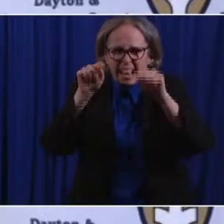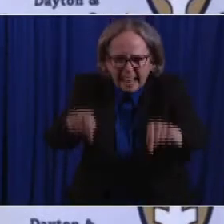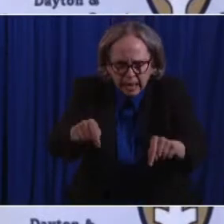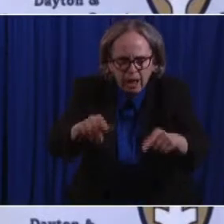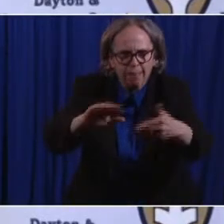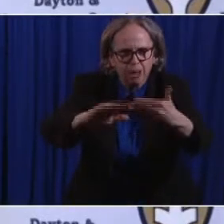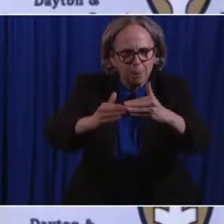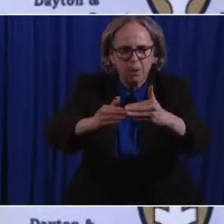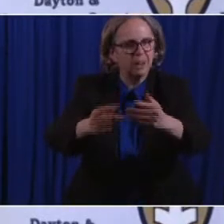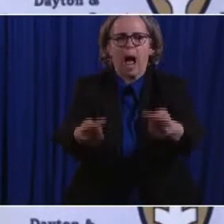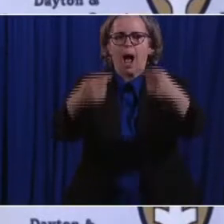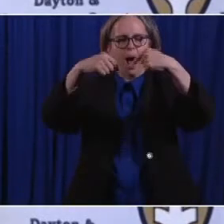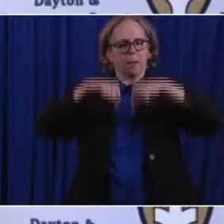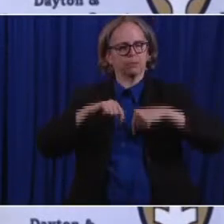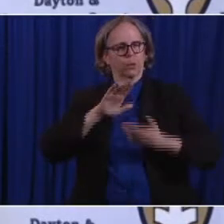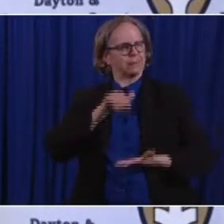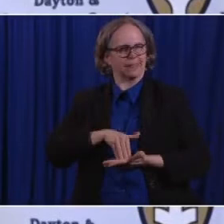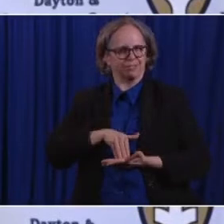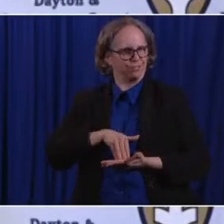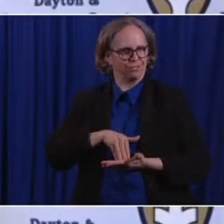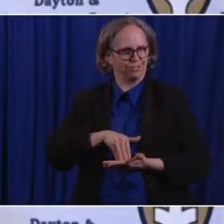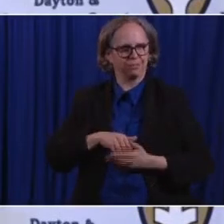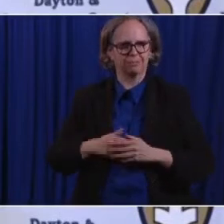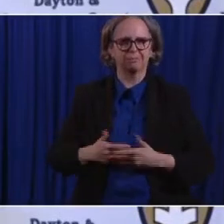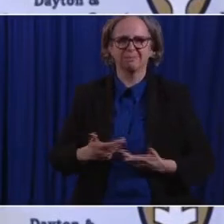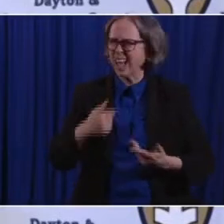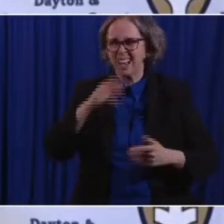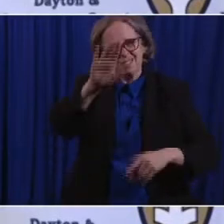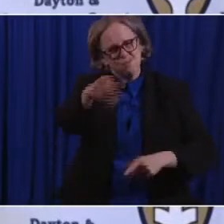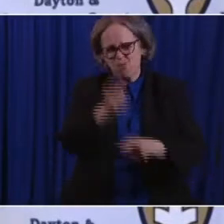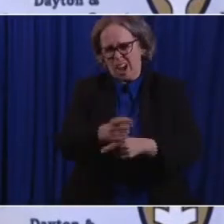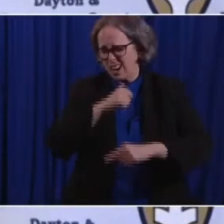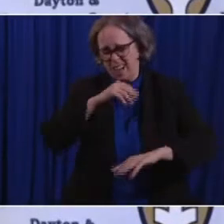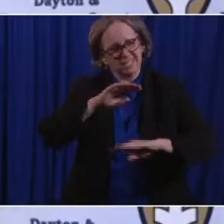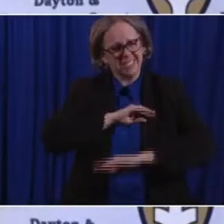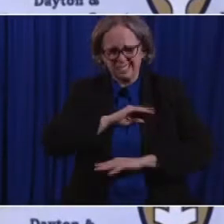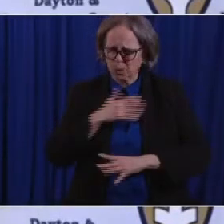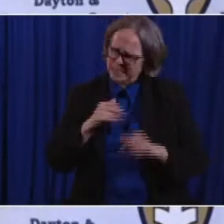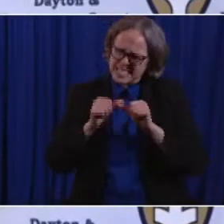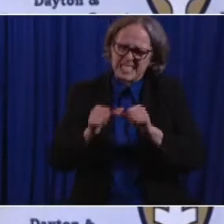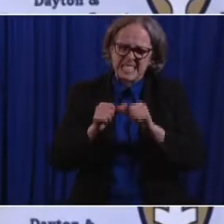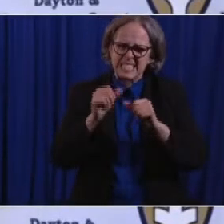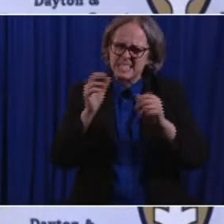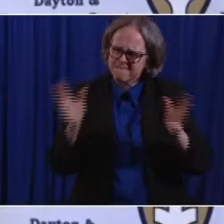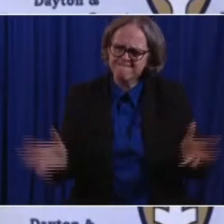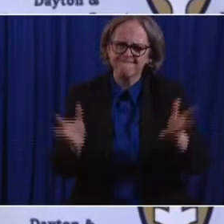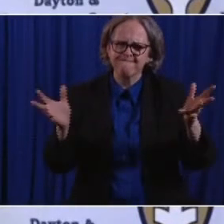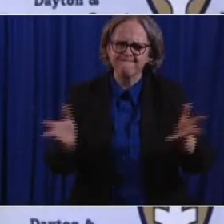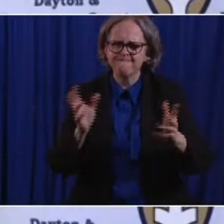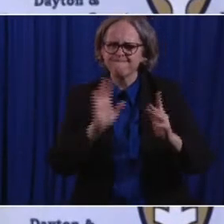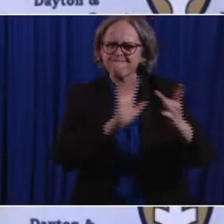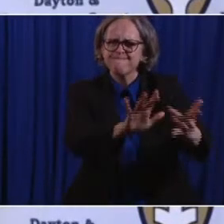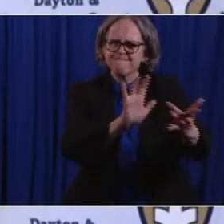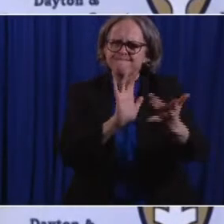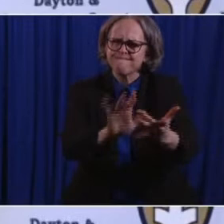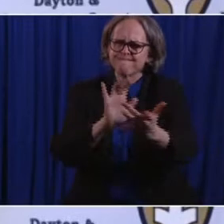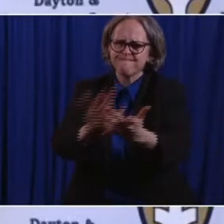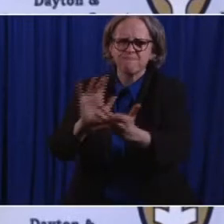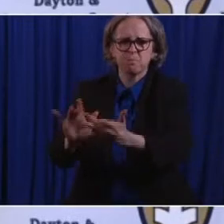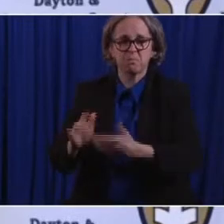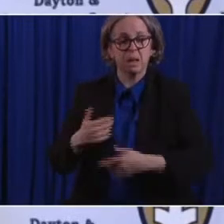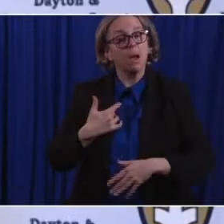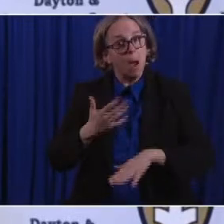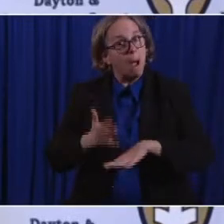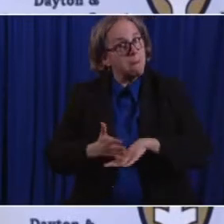but we'll continue to do that, and we'll continue to push on that. And we're certainly not satisfied where we are, but I think we've made it,